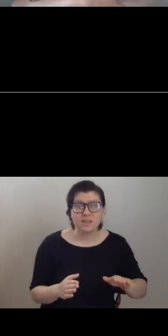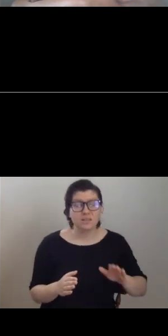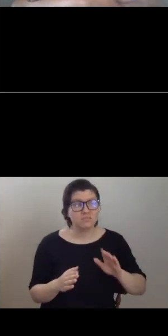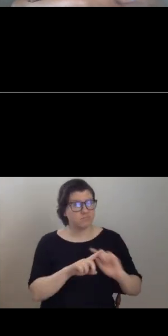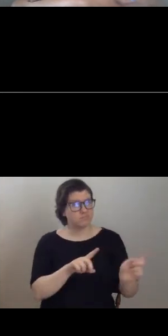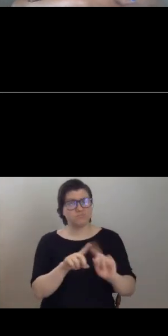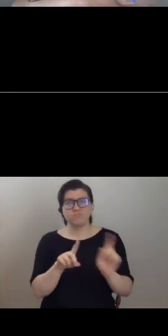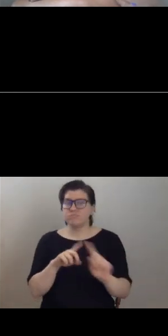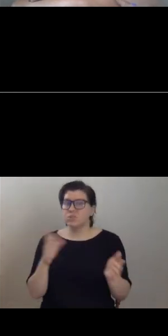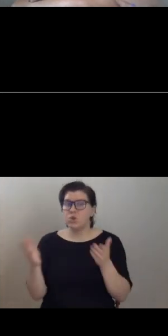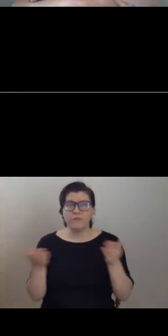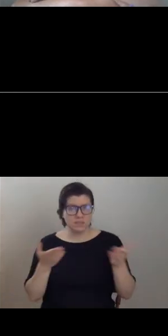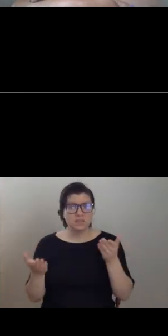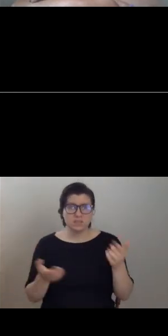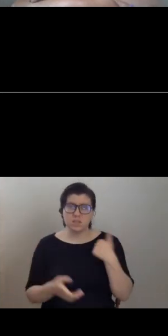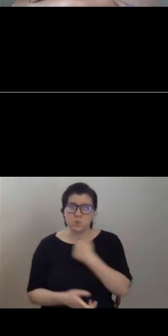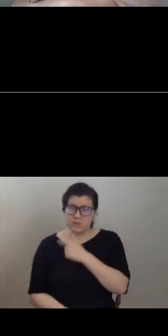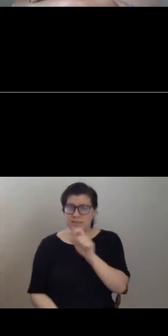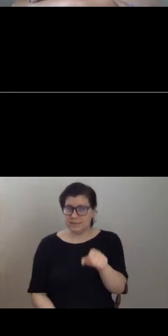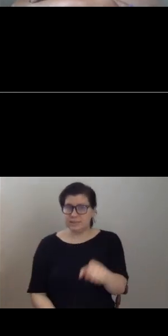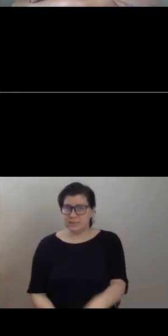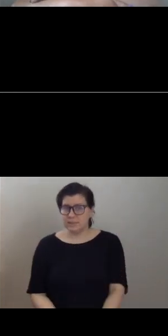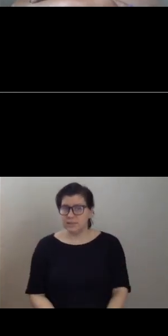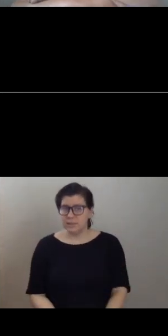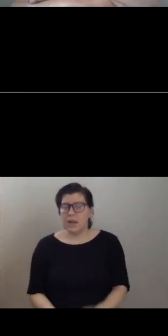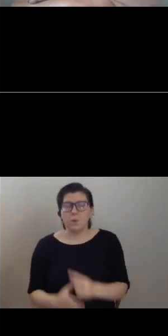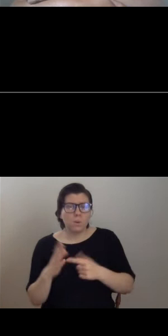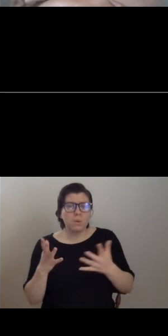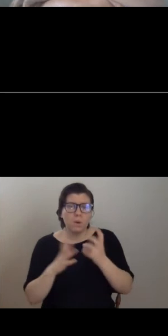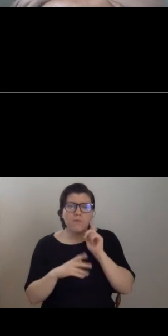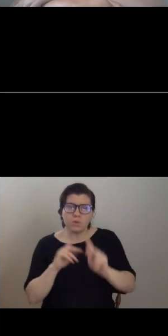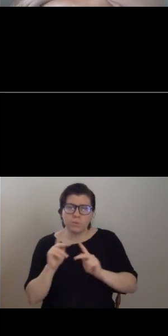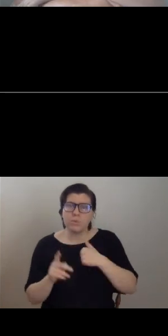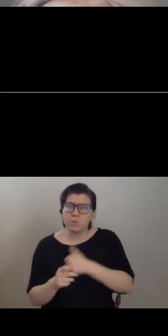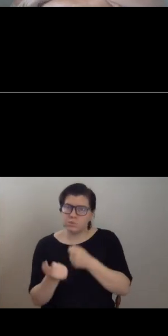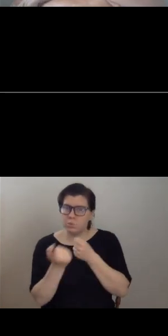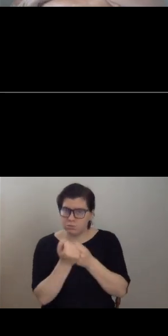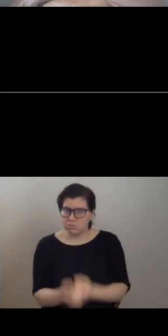of services that we need and want for the people we support.